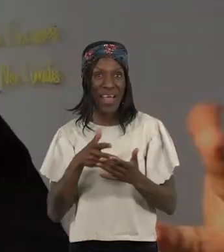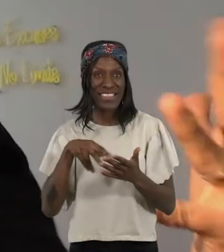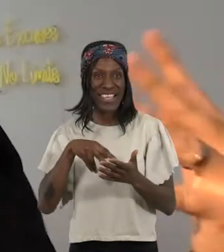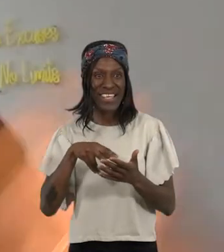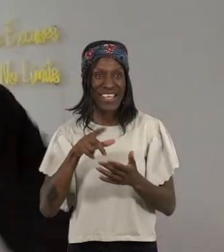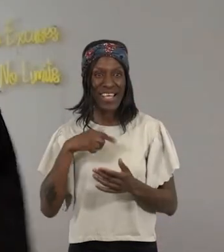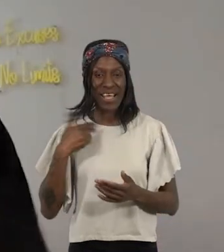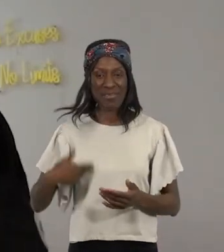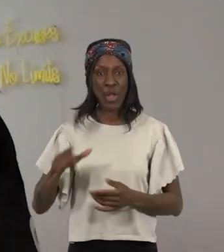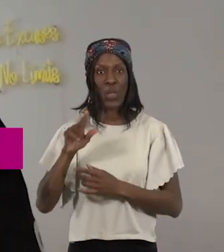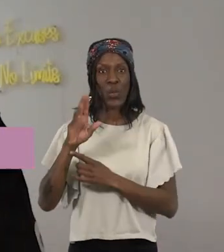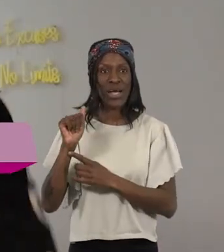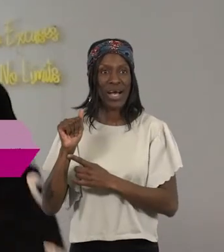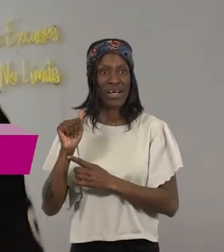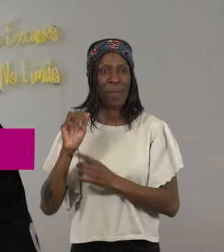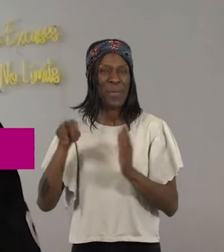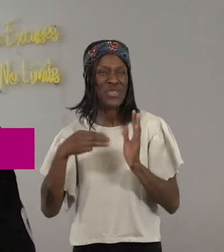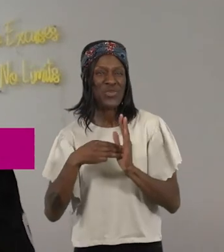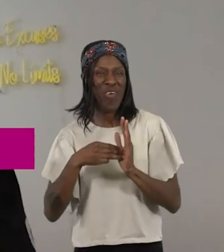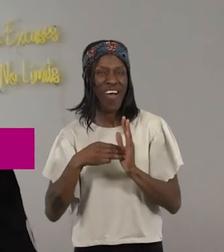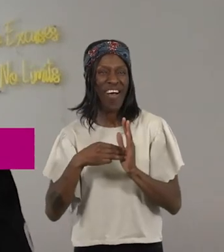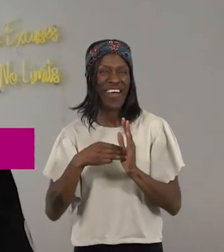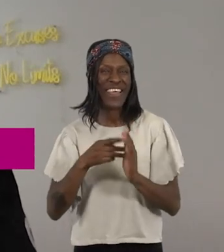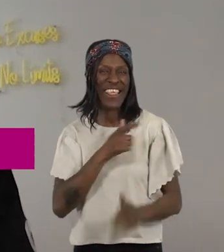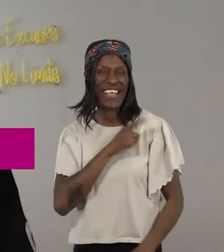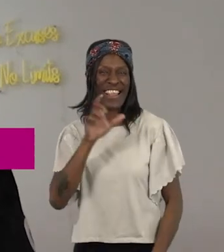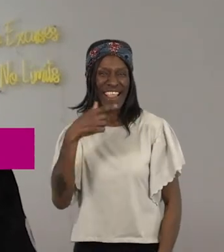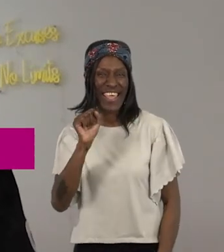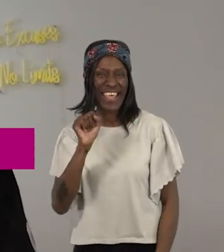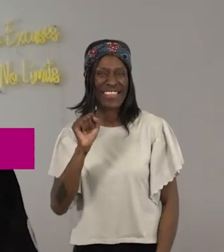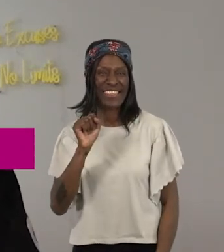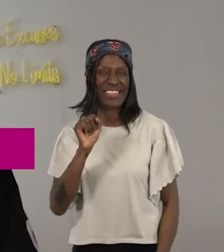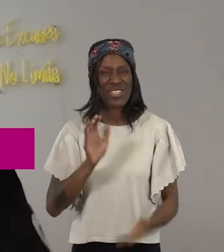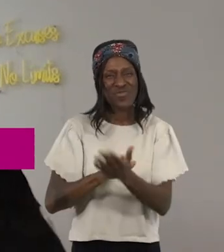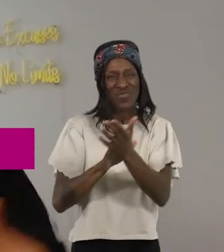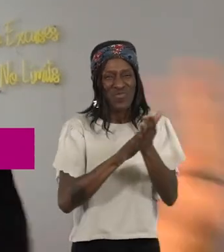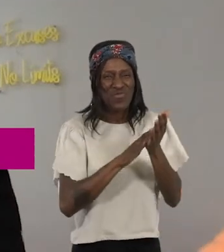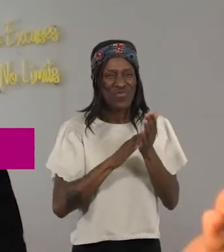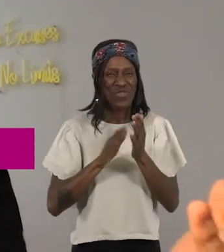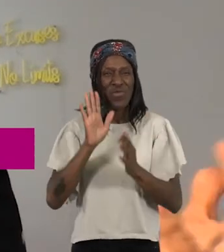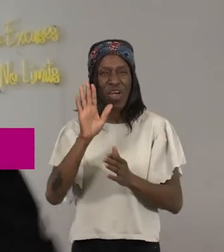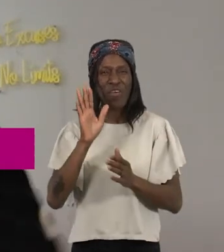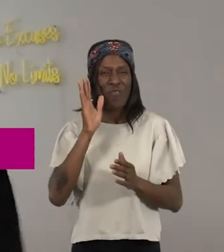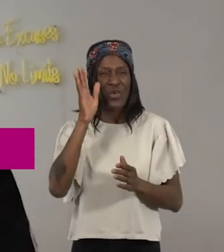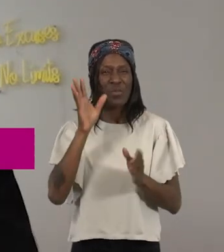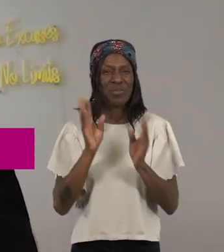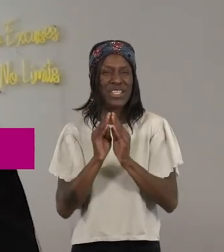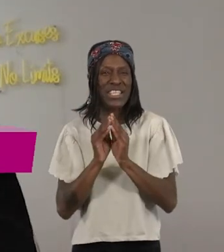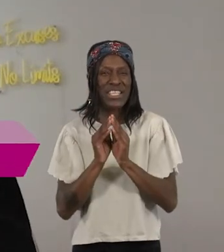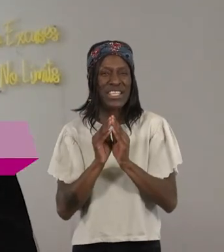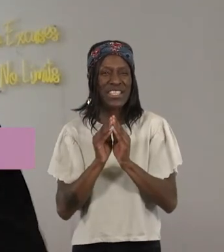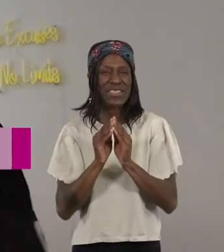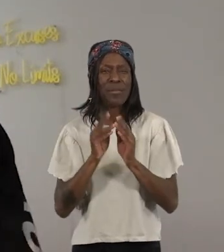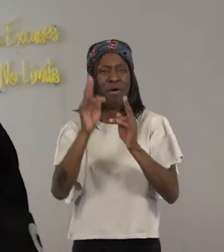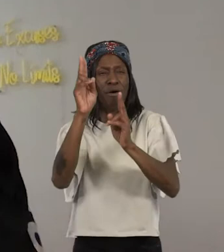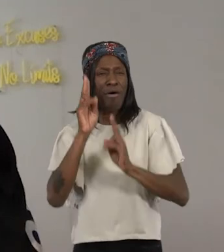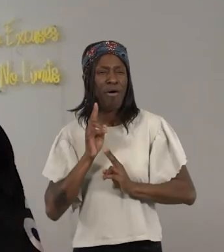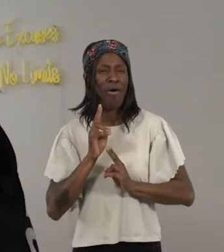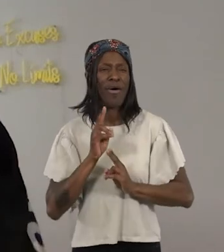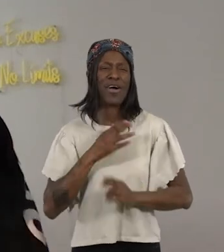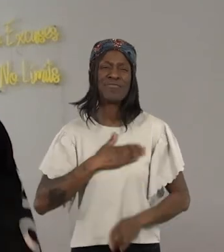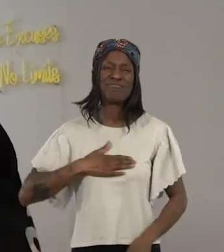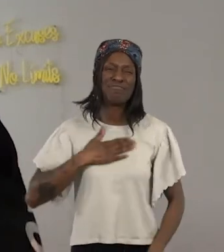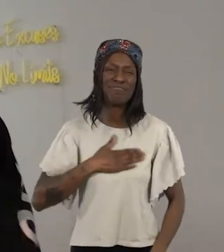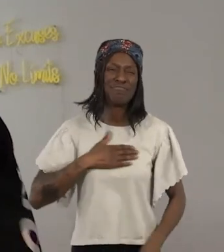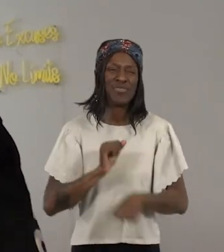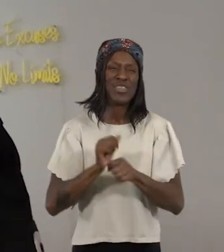What's up, Propeller? This is Luca Lazy Legs from Montreal. I just wanted to give a shout out for your annual general meeting. I had